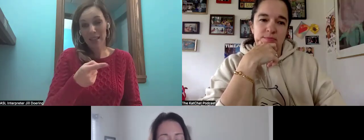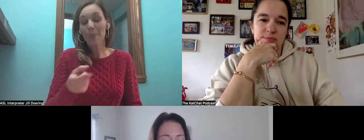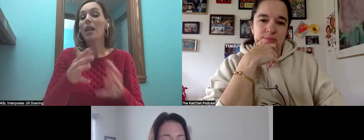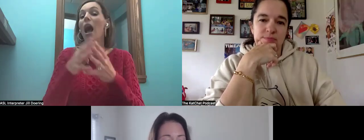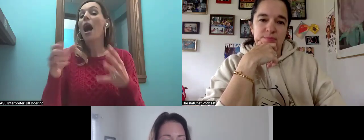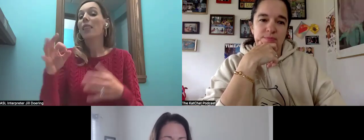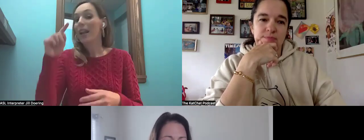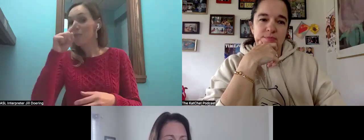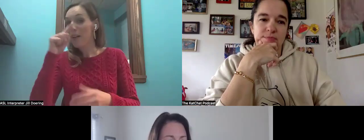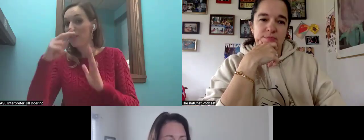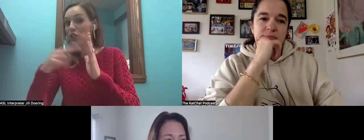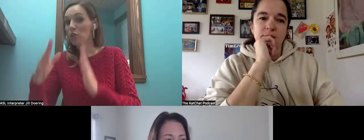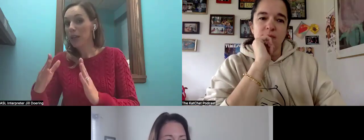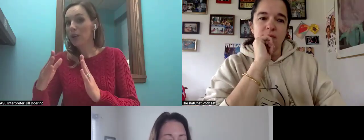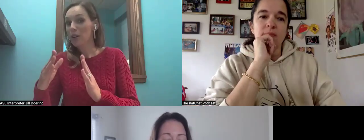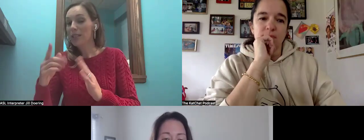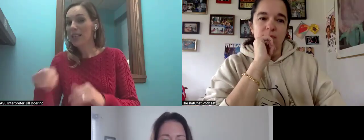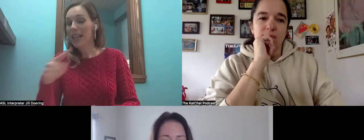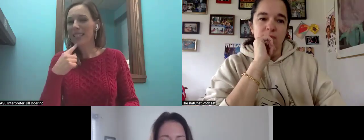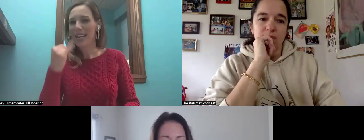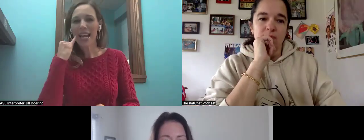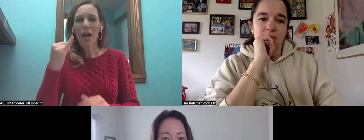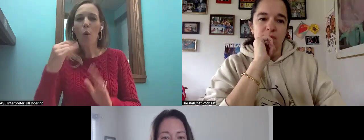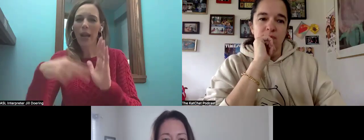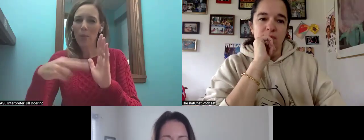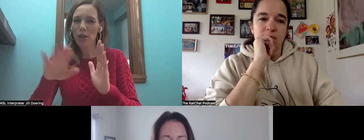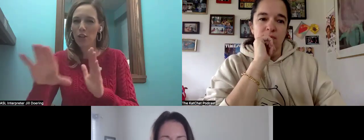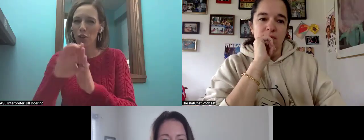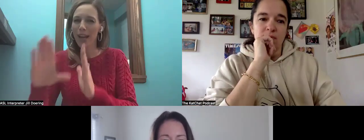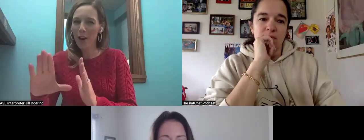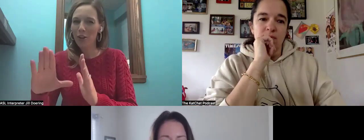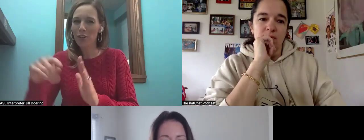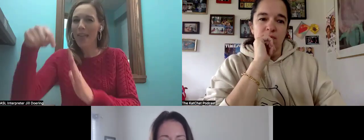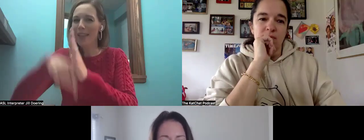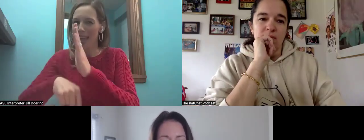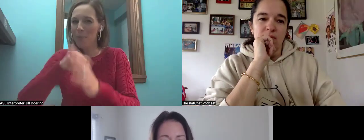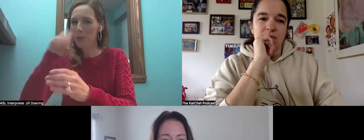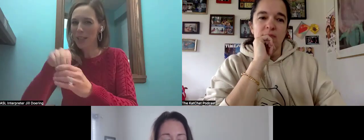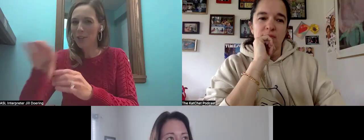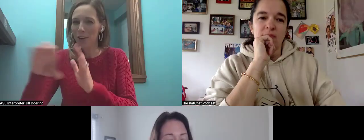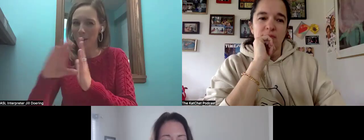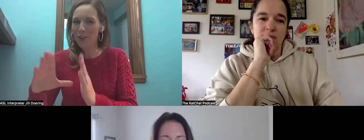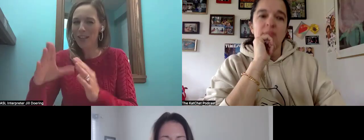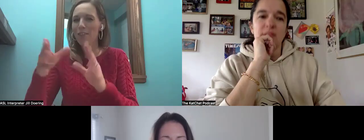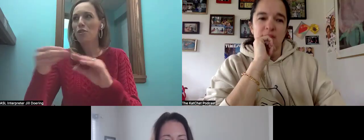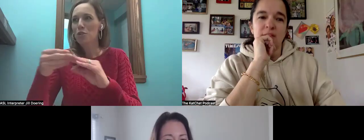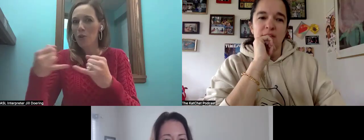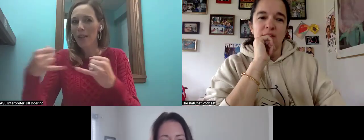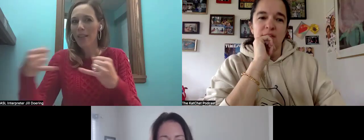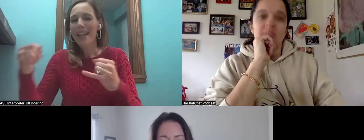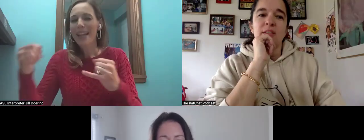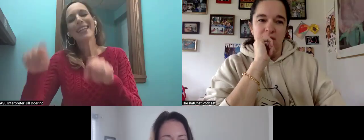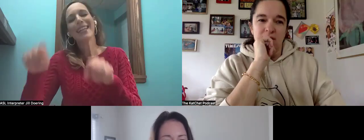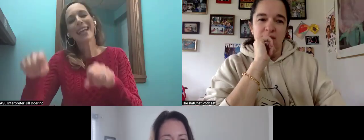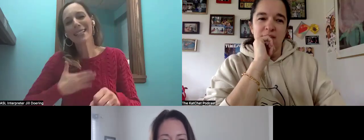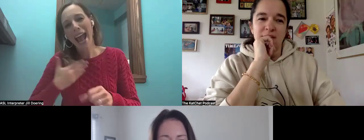fiction readers have said, as I'm reading your characters and I'm reading the depth that you put into these storylines, yes, it's a happy ending. Yes,